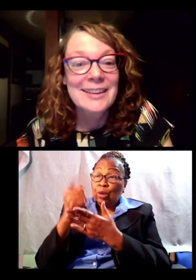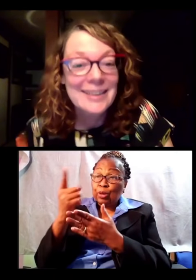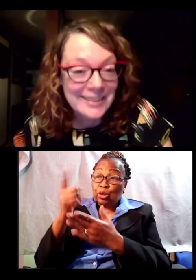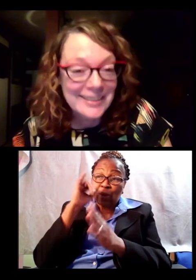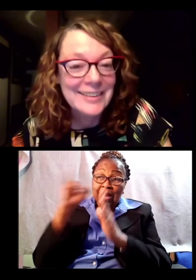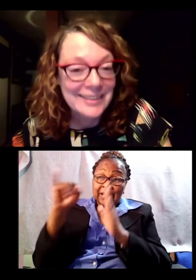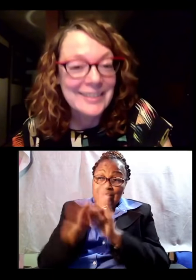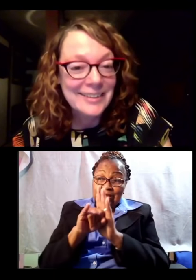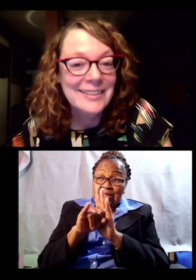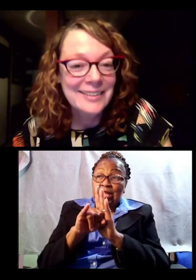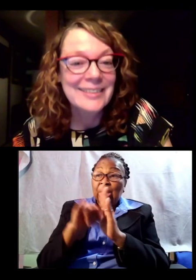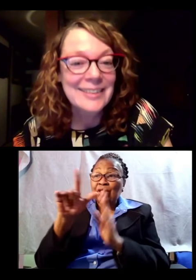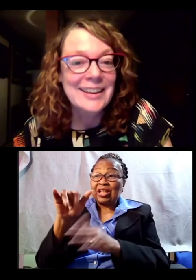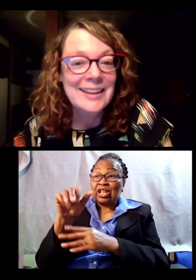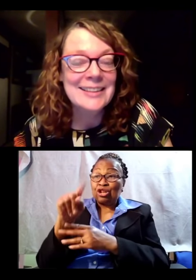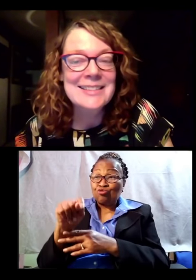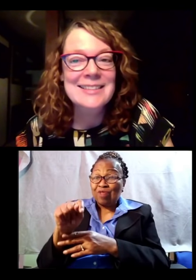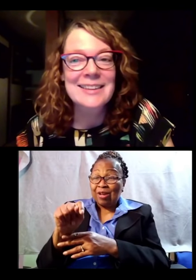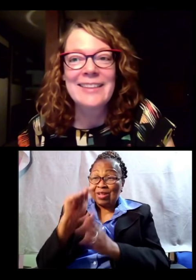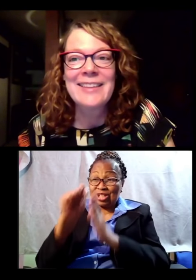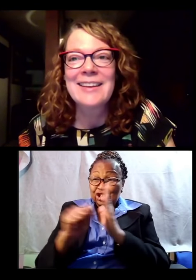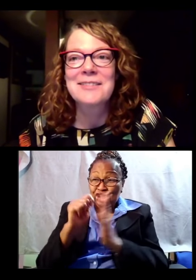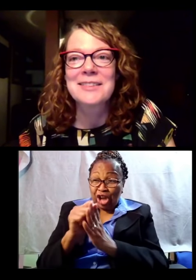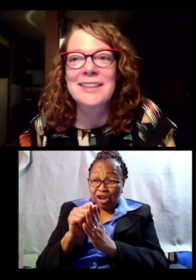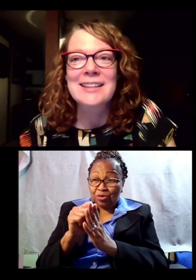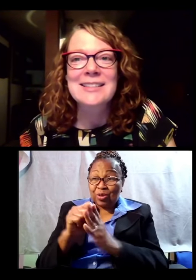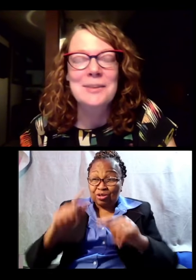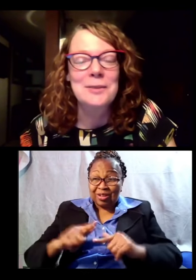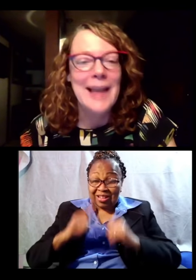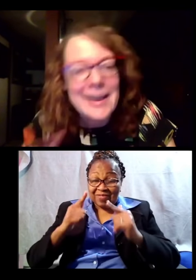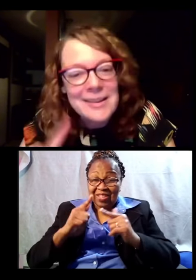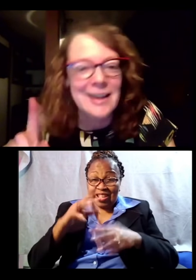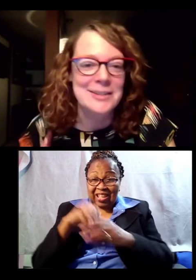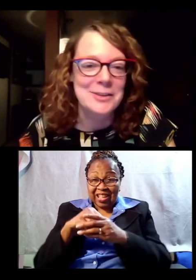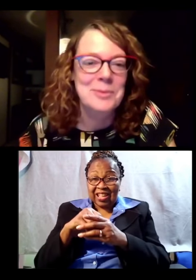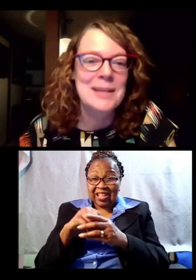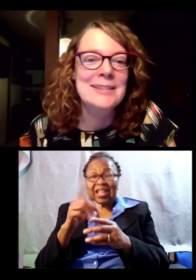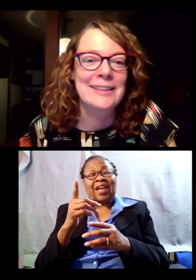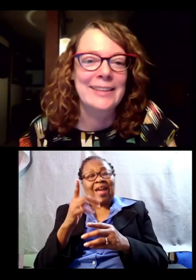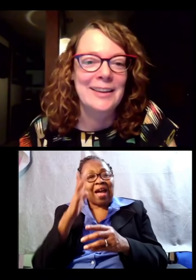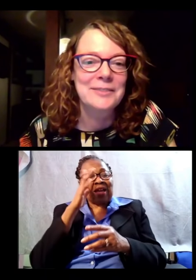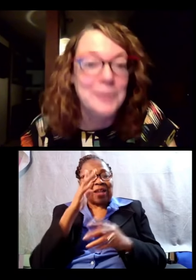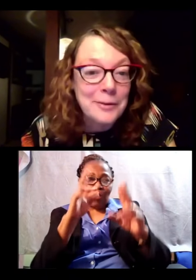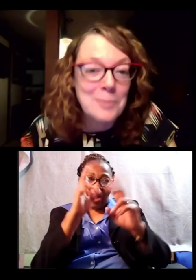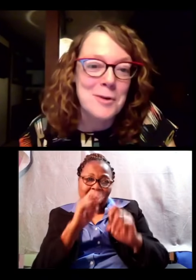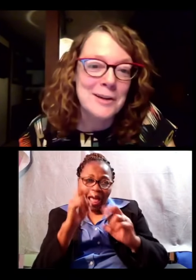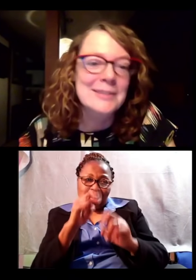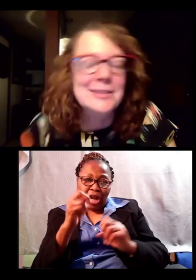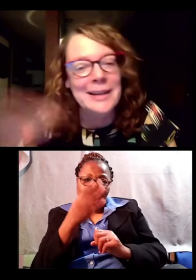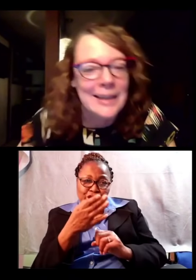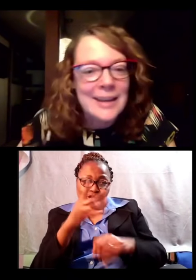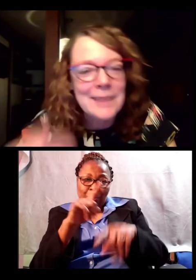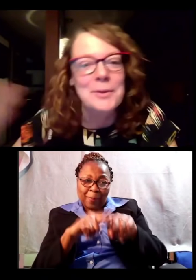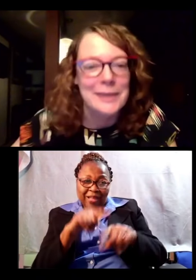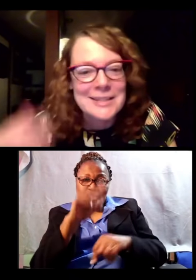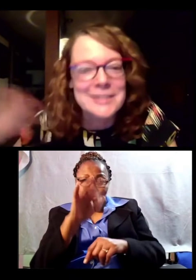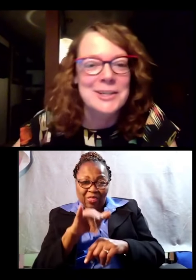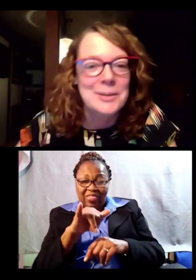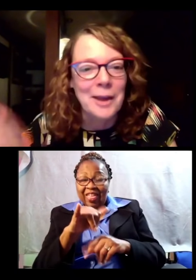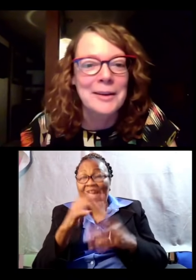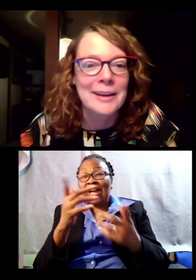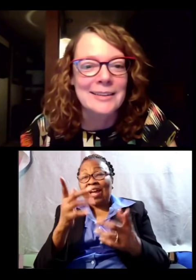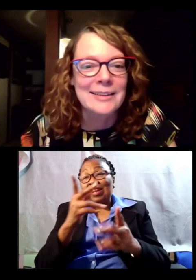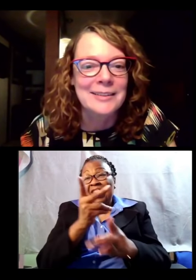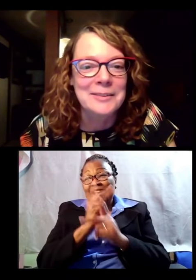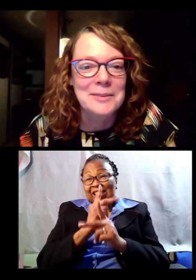literary genre that you are living in. Yes, and then I will analyze you based on that furthermore, so I can keep the